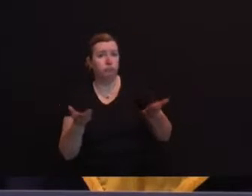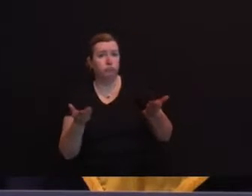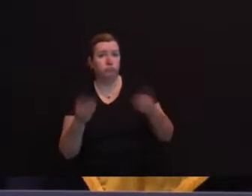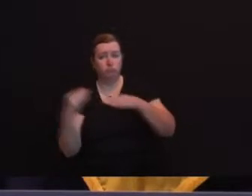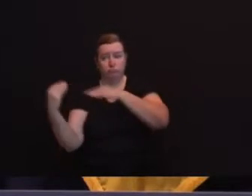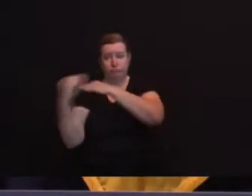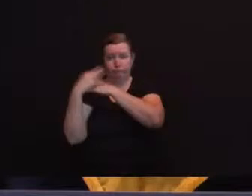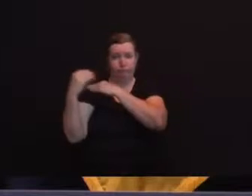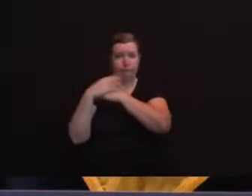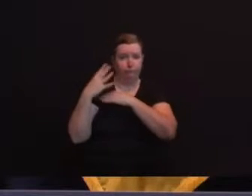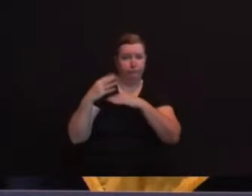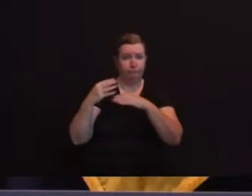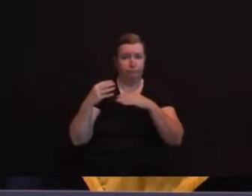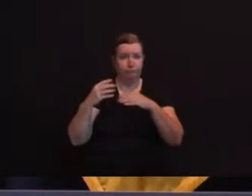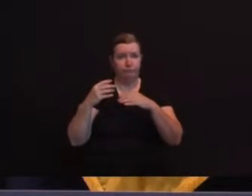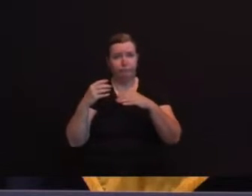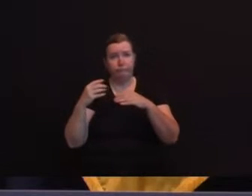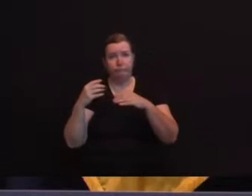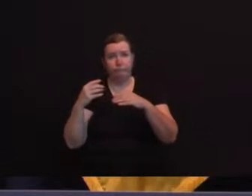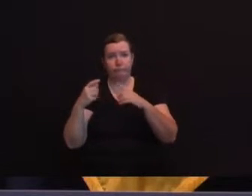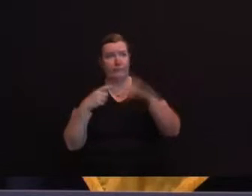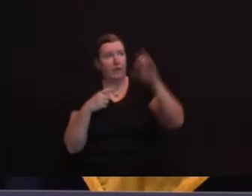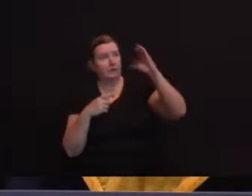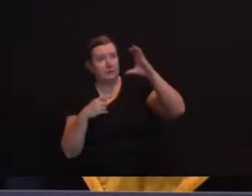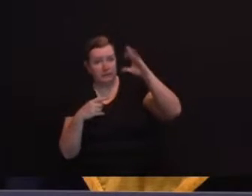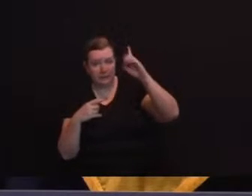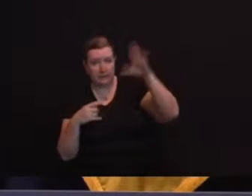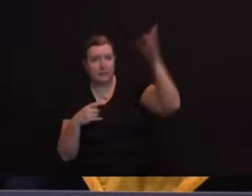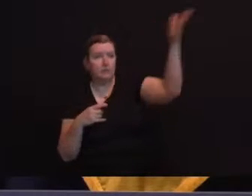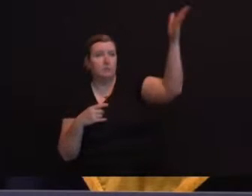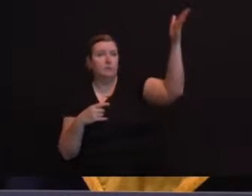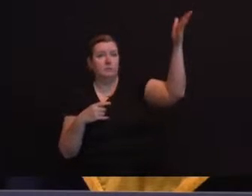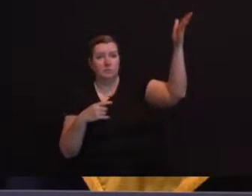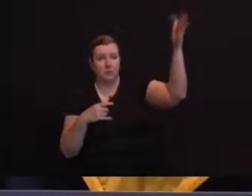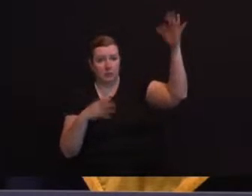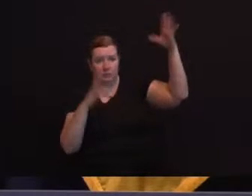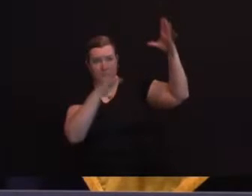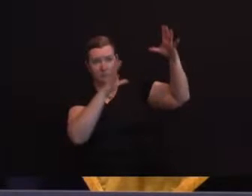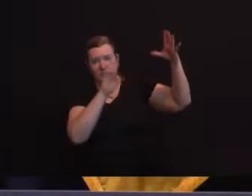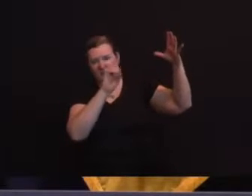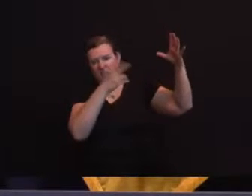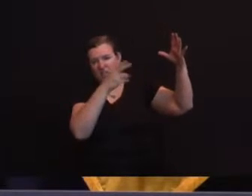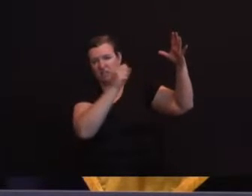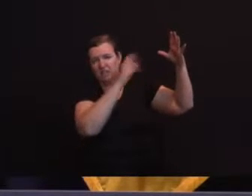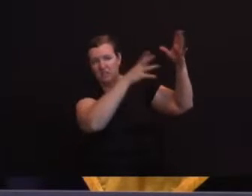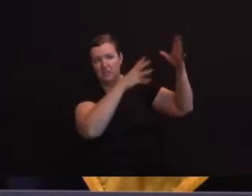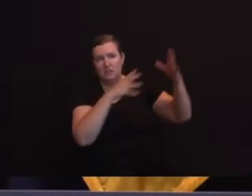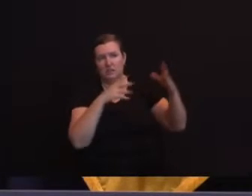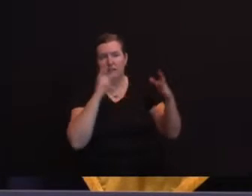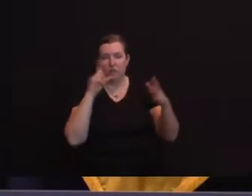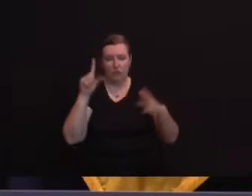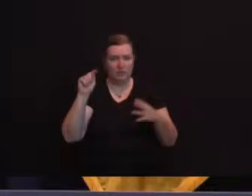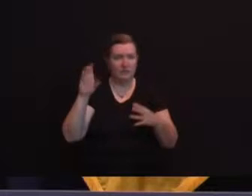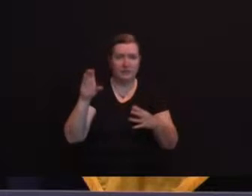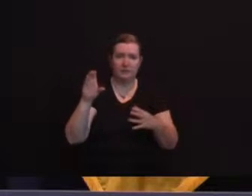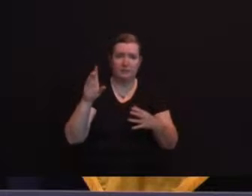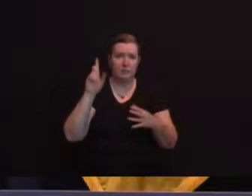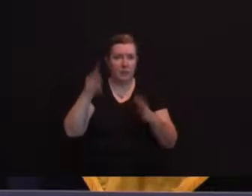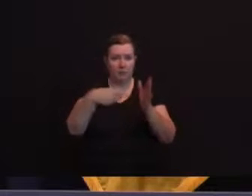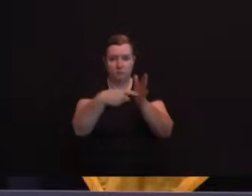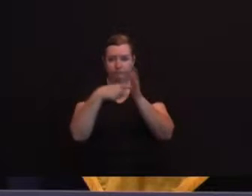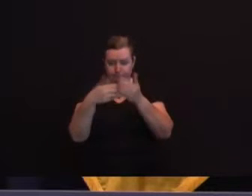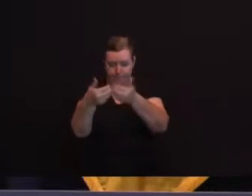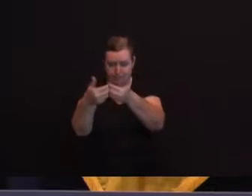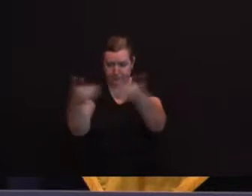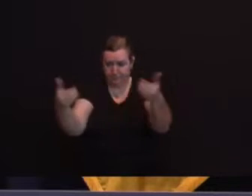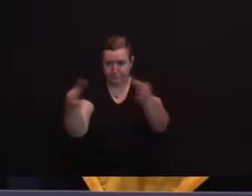and orders that came from Judy and the Department of Health in long-term care, was explicit about cohorting of